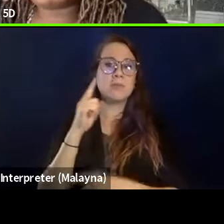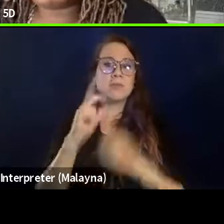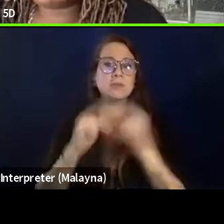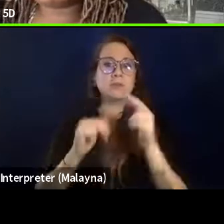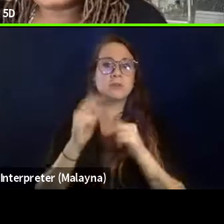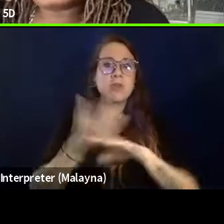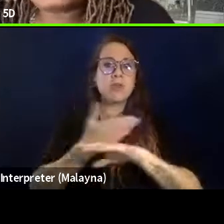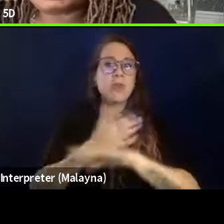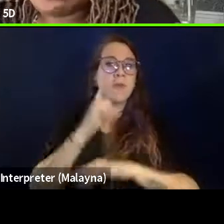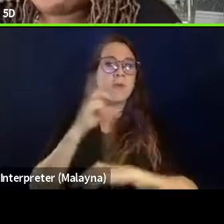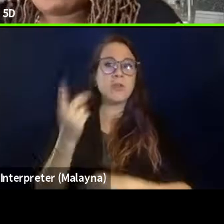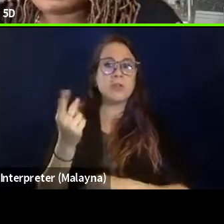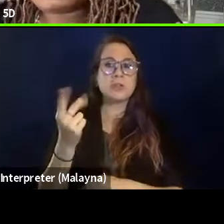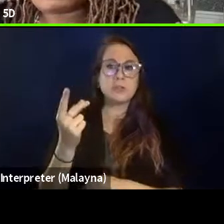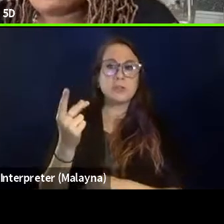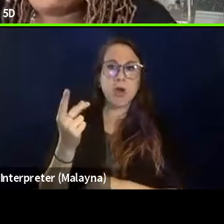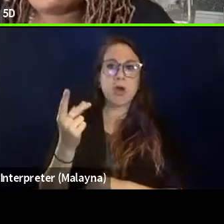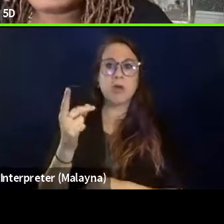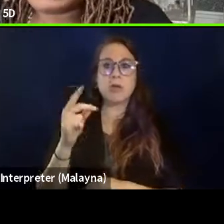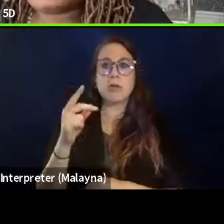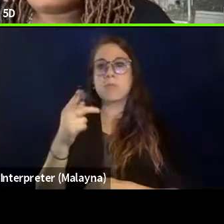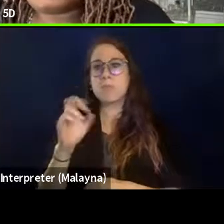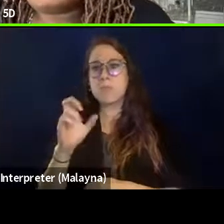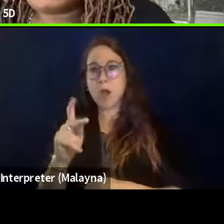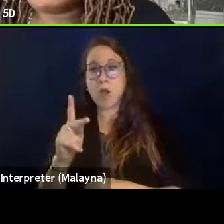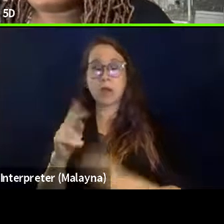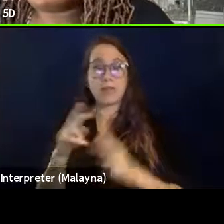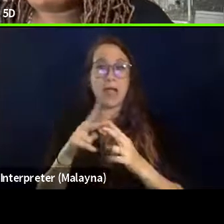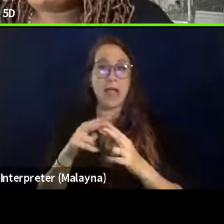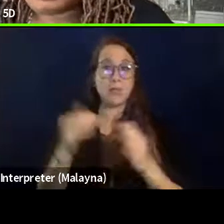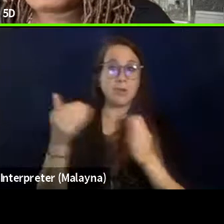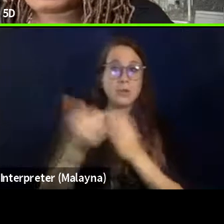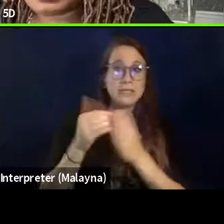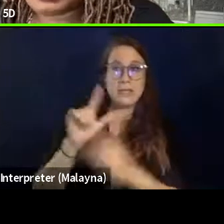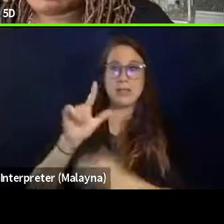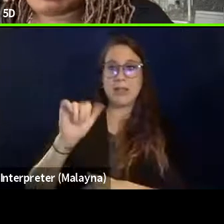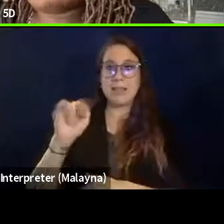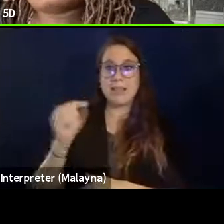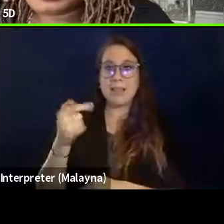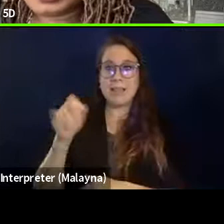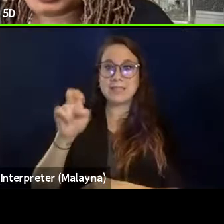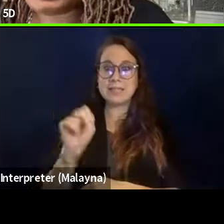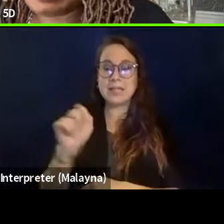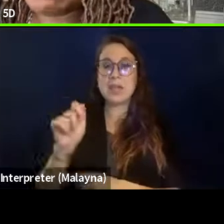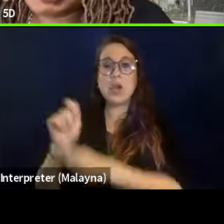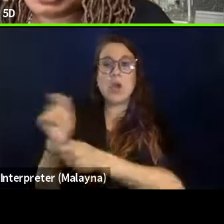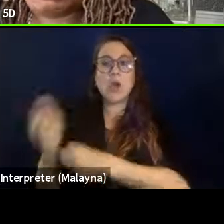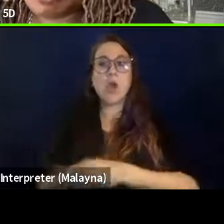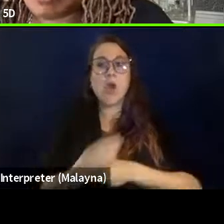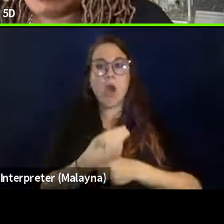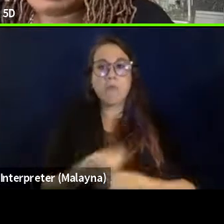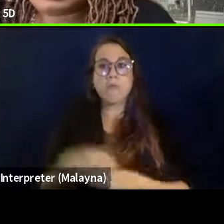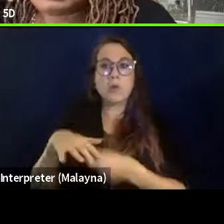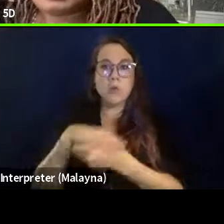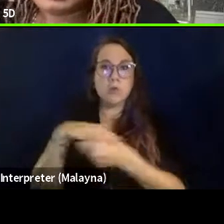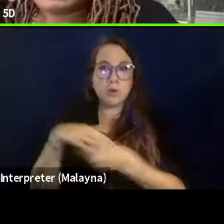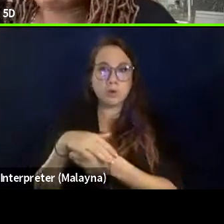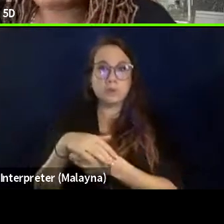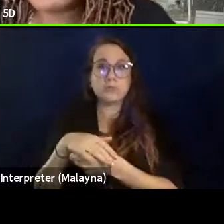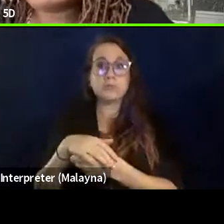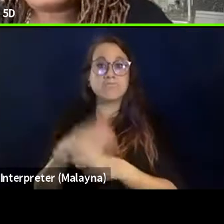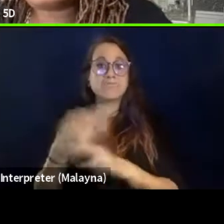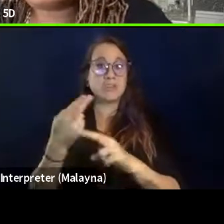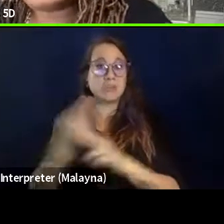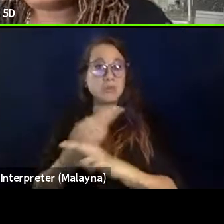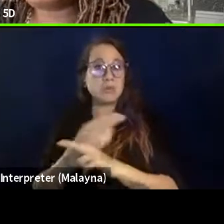on or near Langston Golf Course or there in the unused parking lot at RFK along Benning Road?